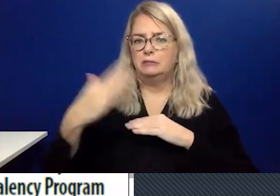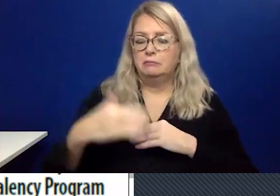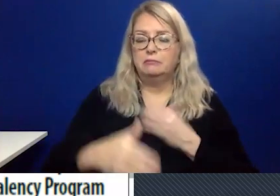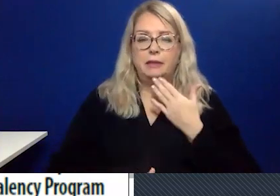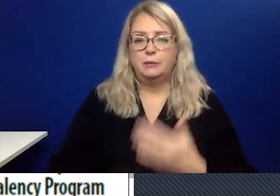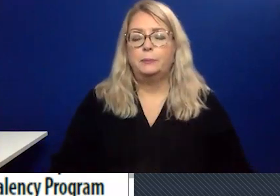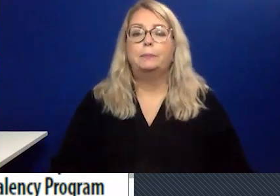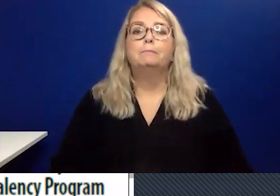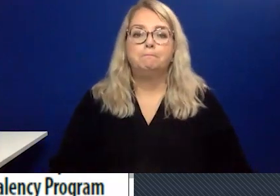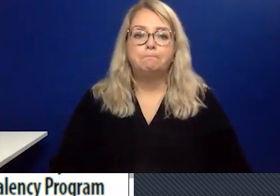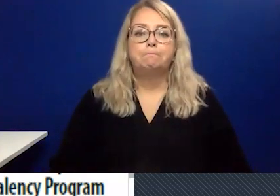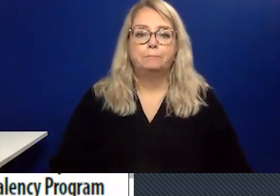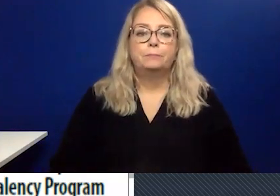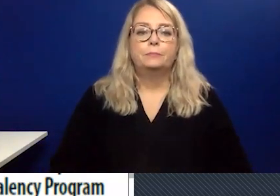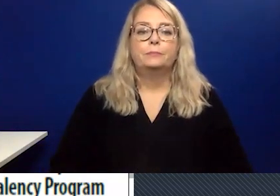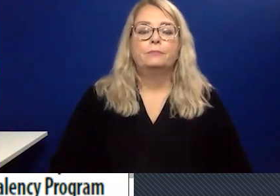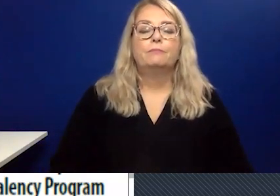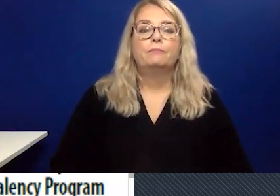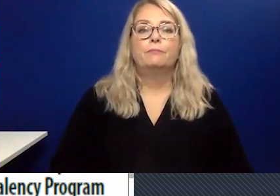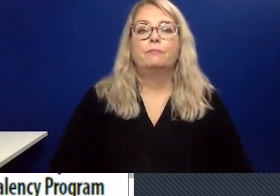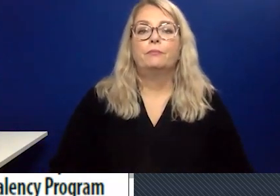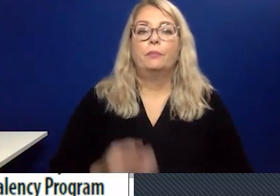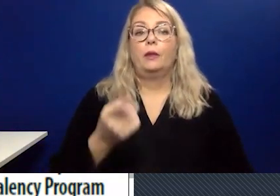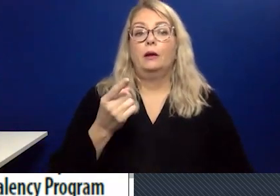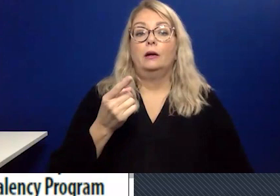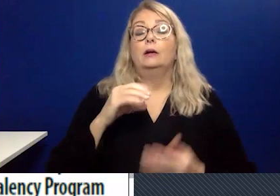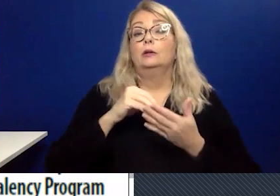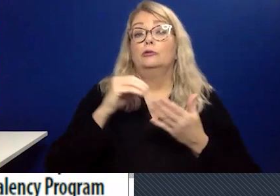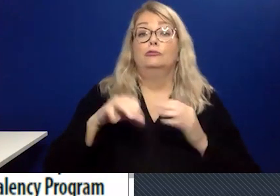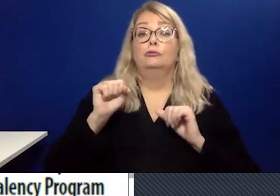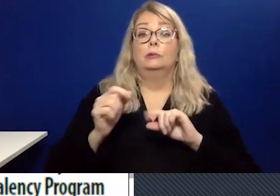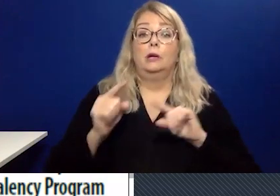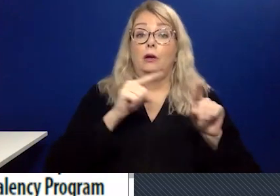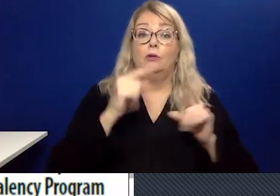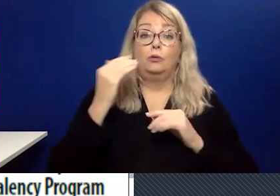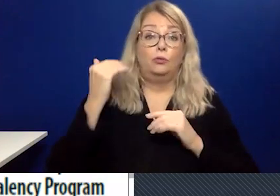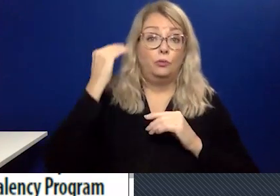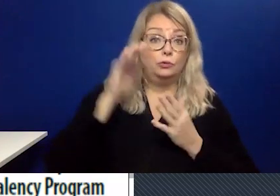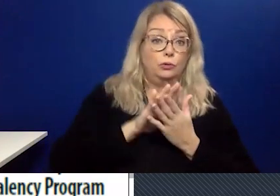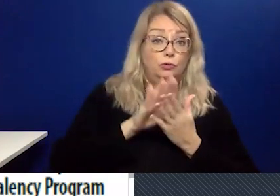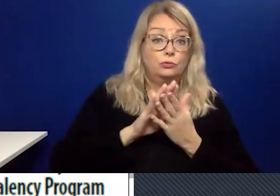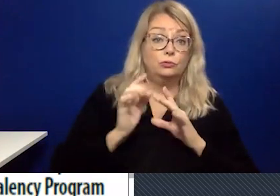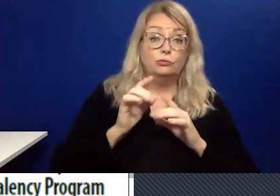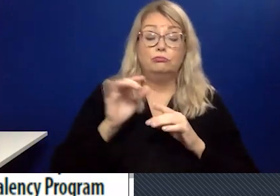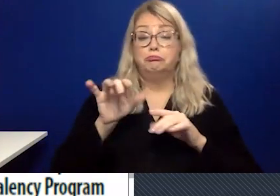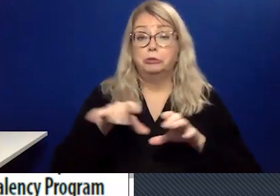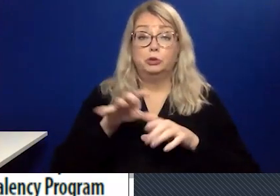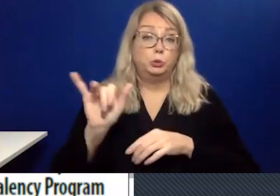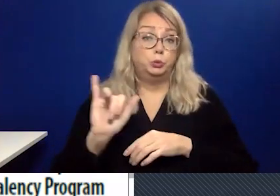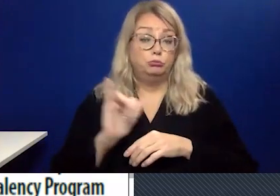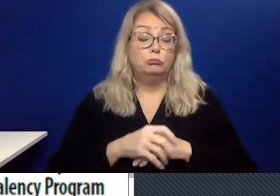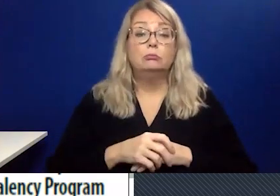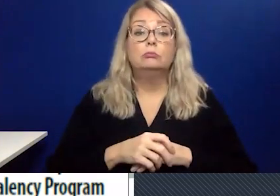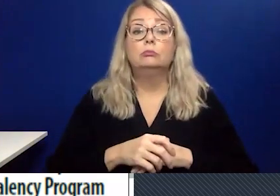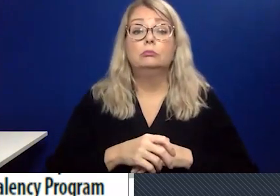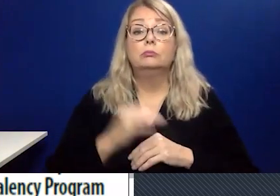Uh-huh. So we have this here. Now, students can go to the adult schools and do this as well if they want. And